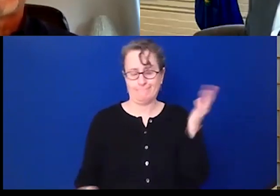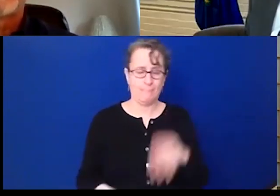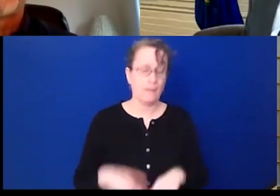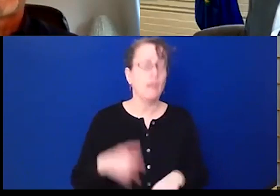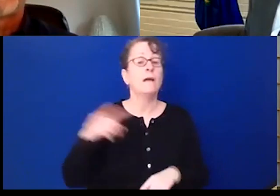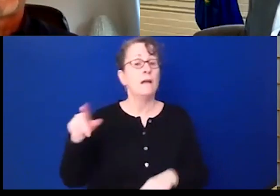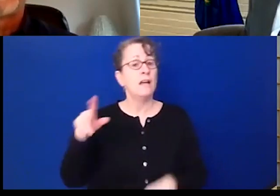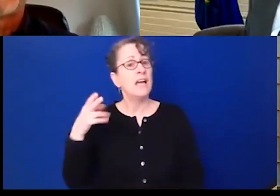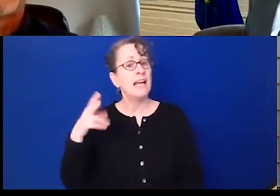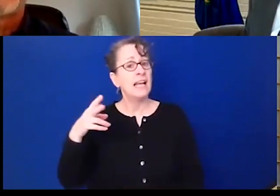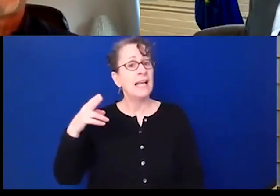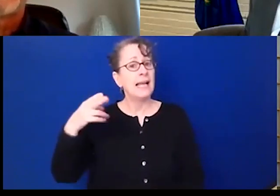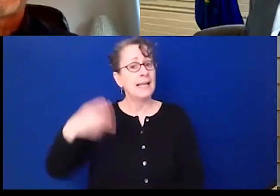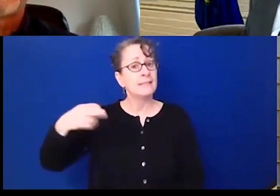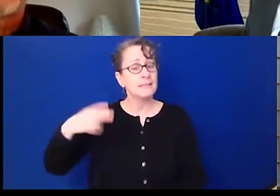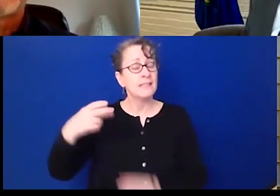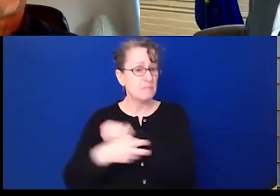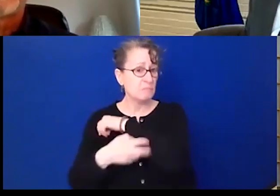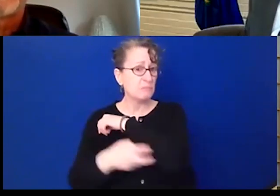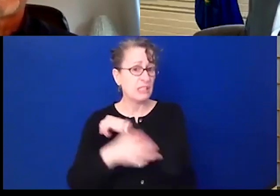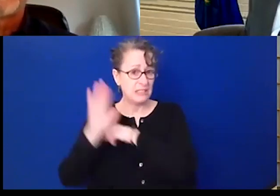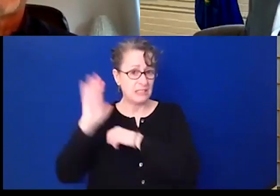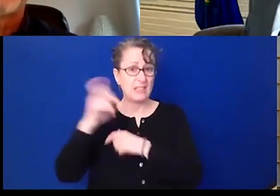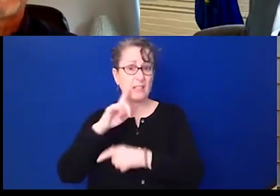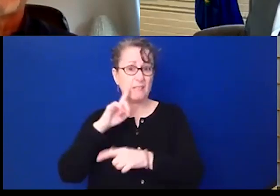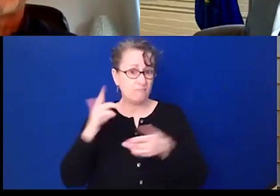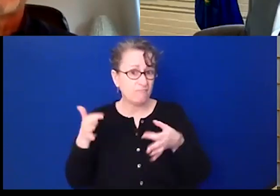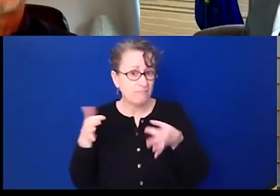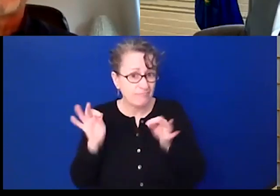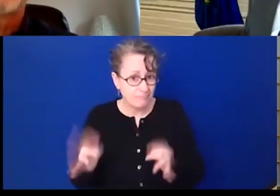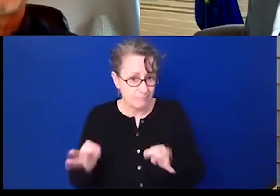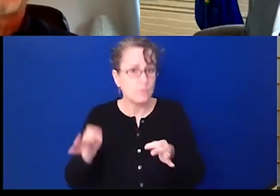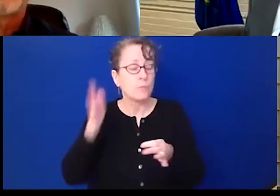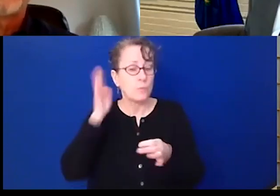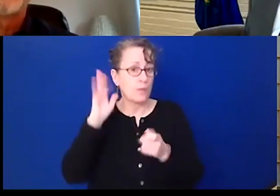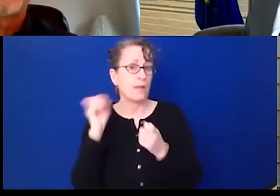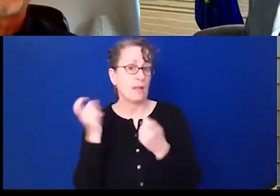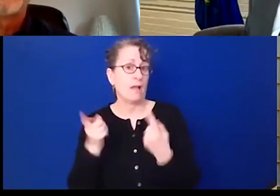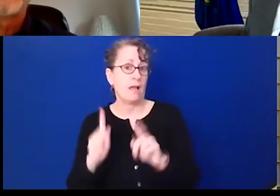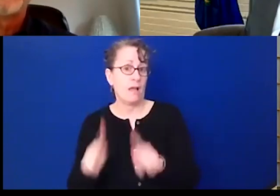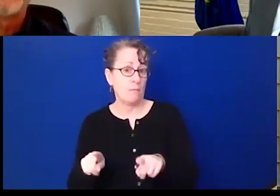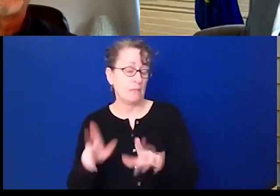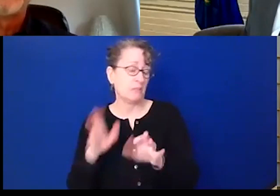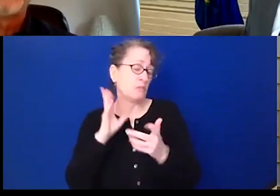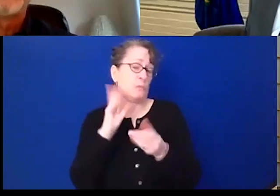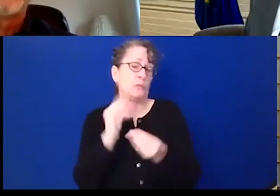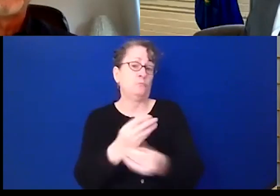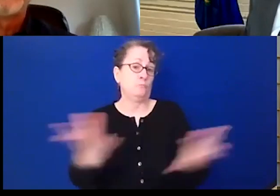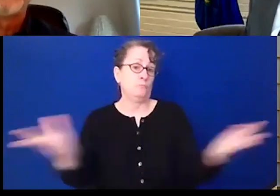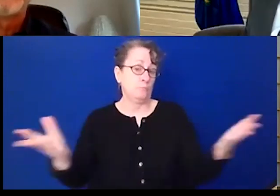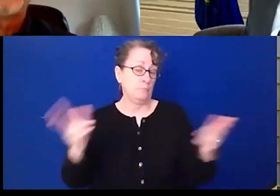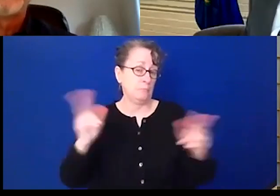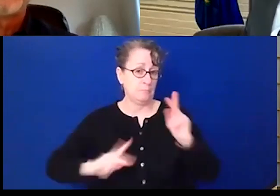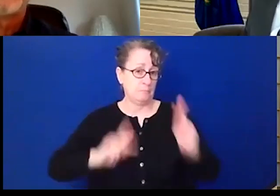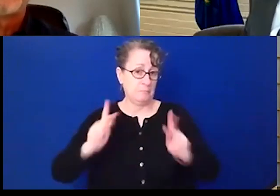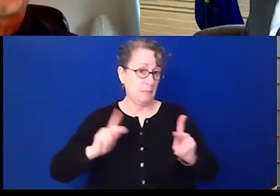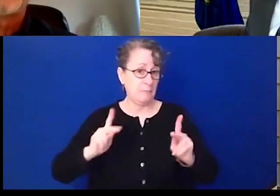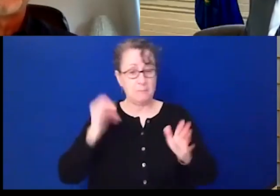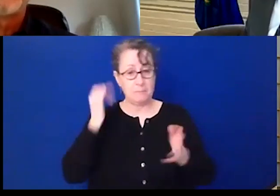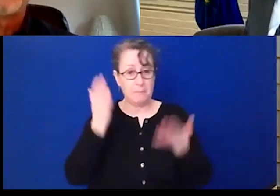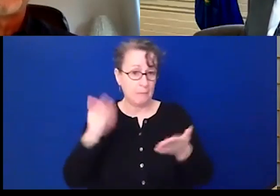very real projects we have to get done in preparation for that. So I just wanted to kind of highlight that for people who were wondering what that might